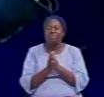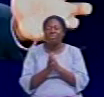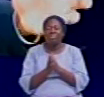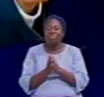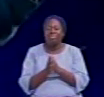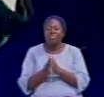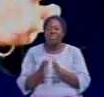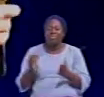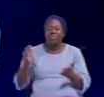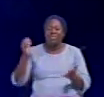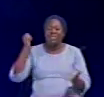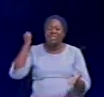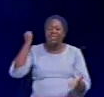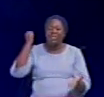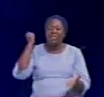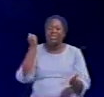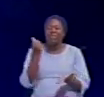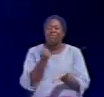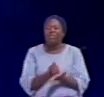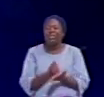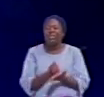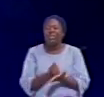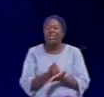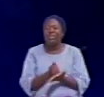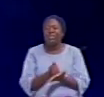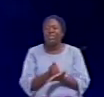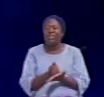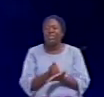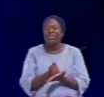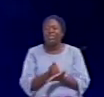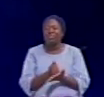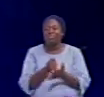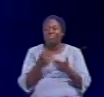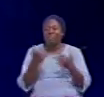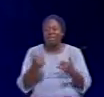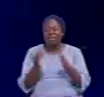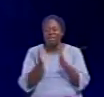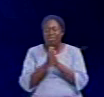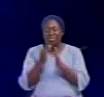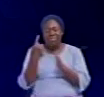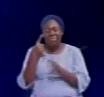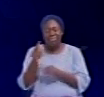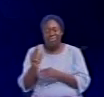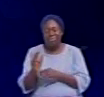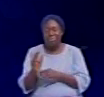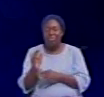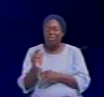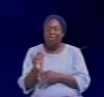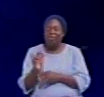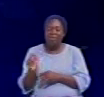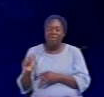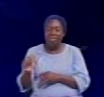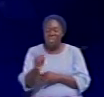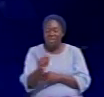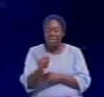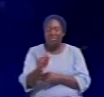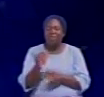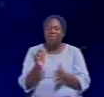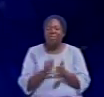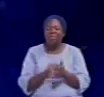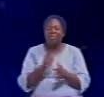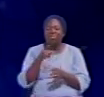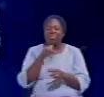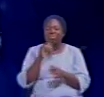Another global amen. Now pray for yourself that you will not be left